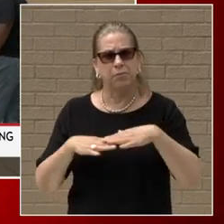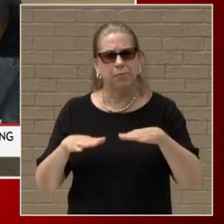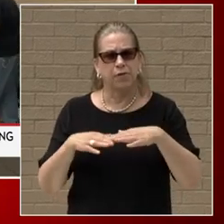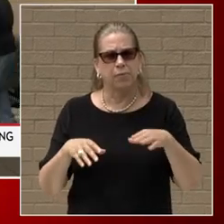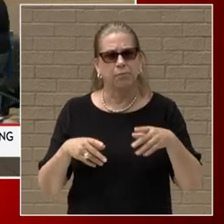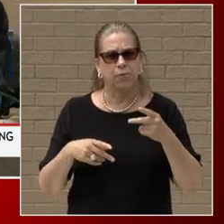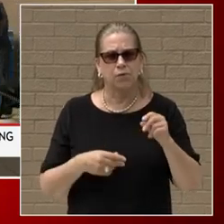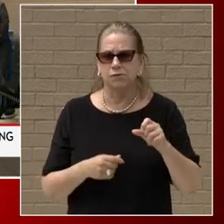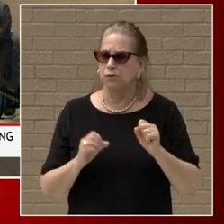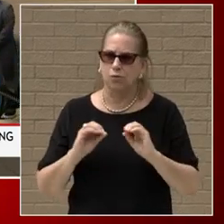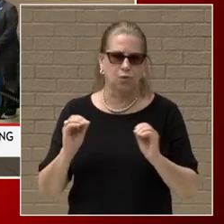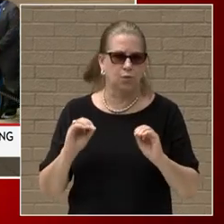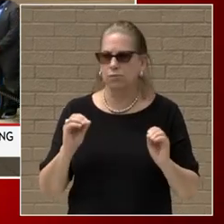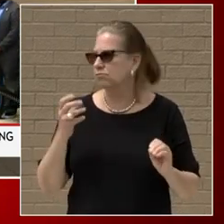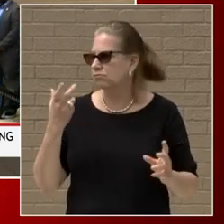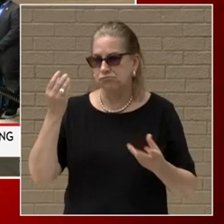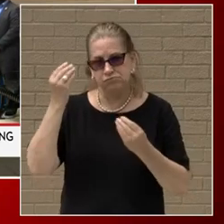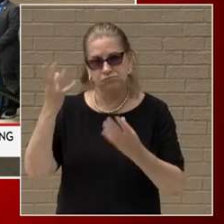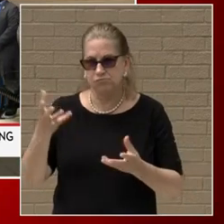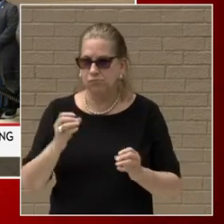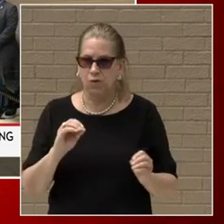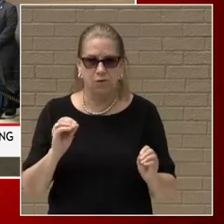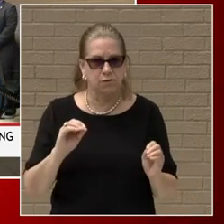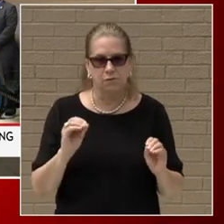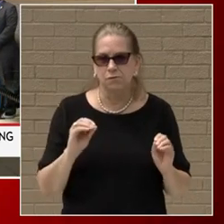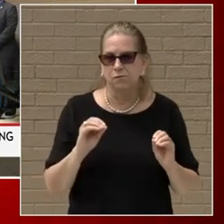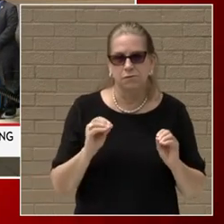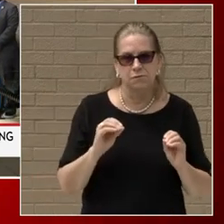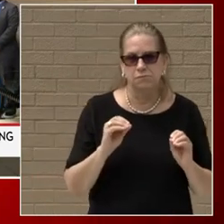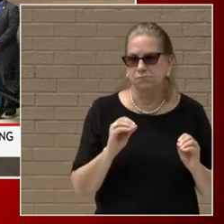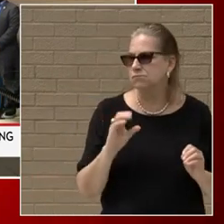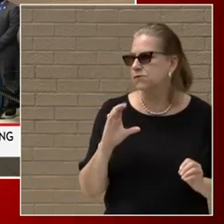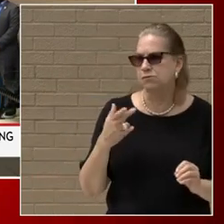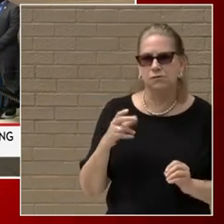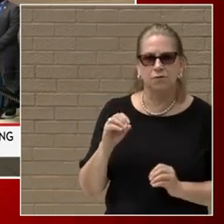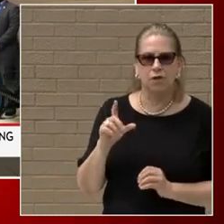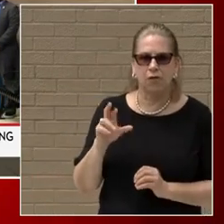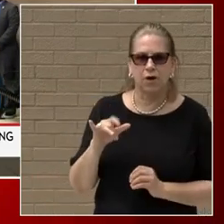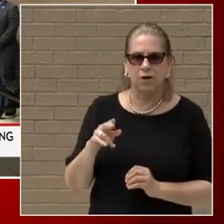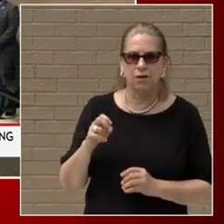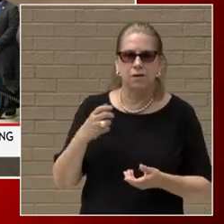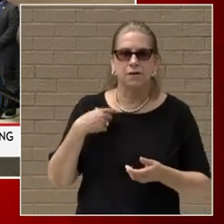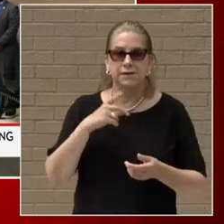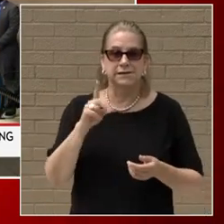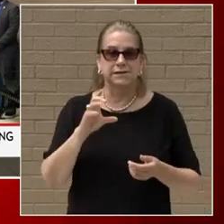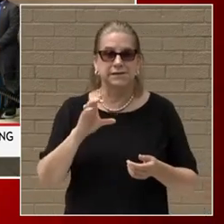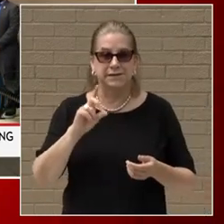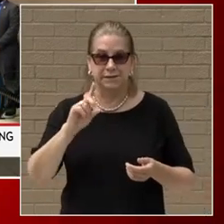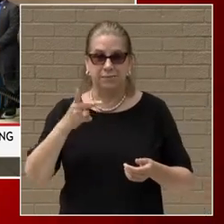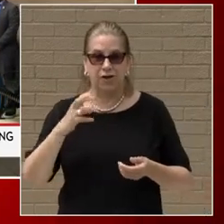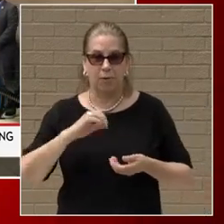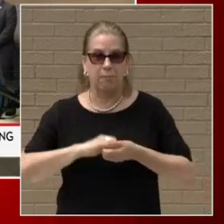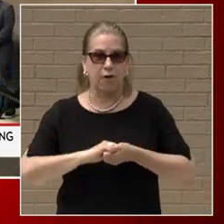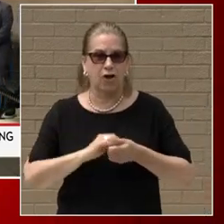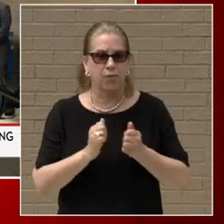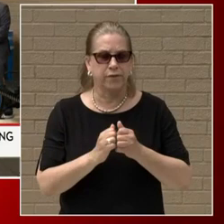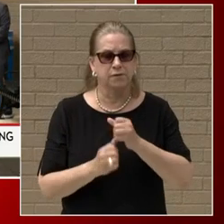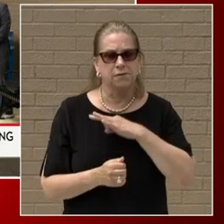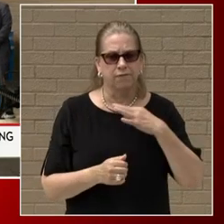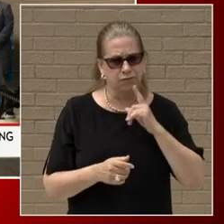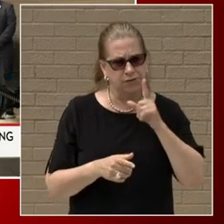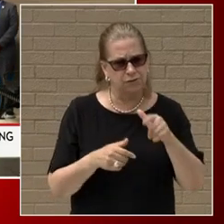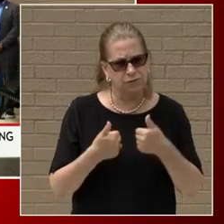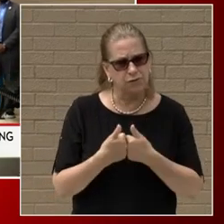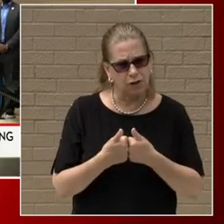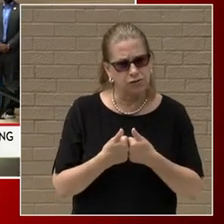chlorine shortage at DPR. We're grateful for that, thanks to DGS and our partnership. And staffing has been a challenge throughout the country, but